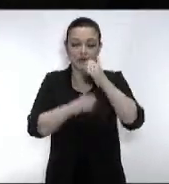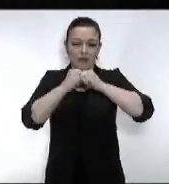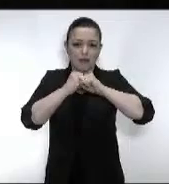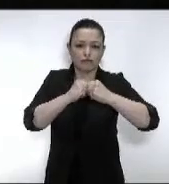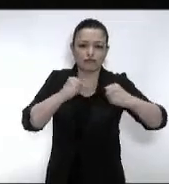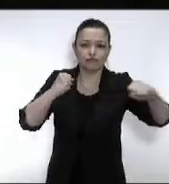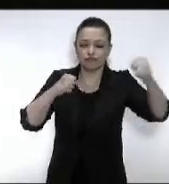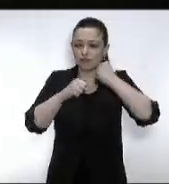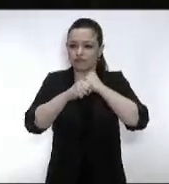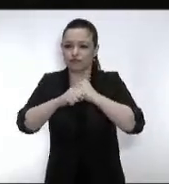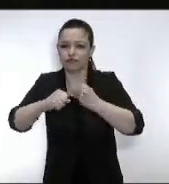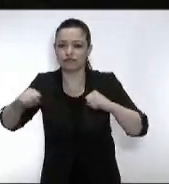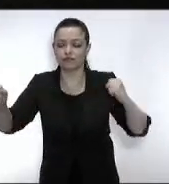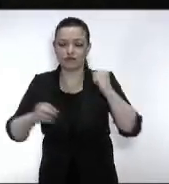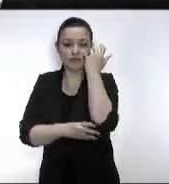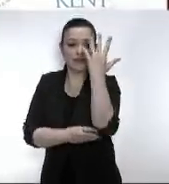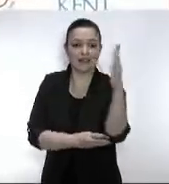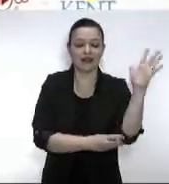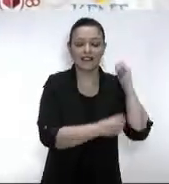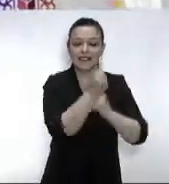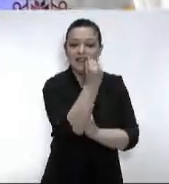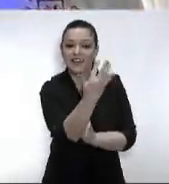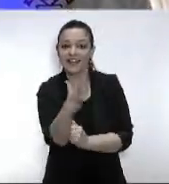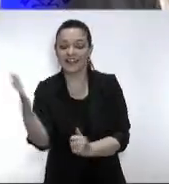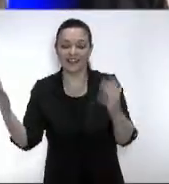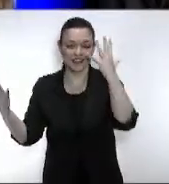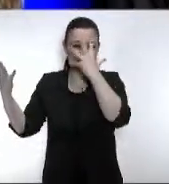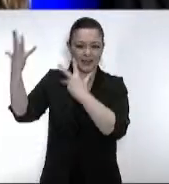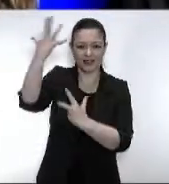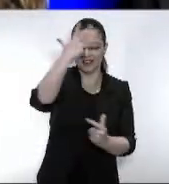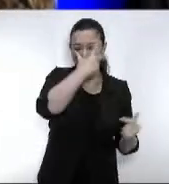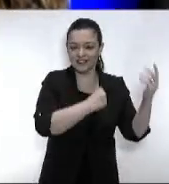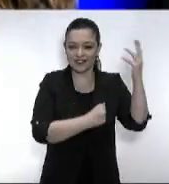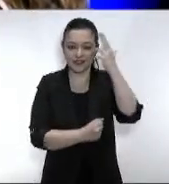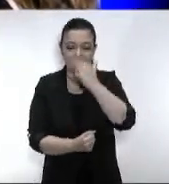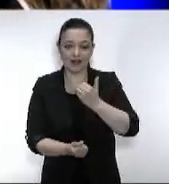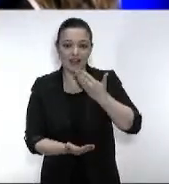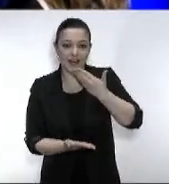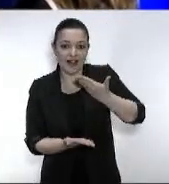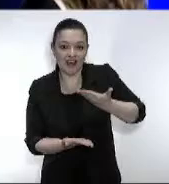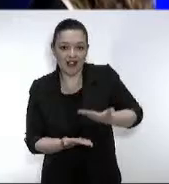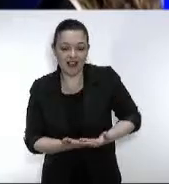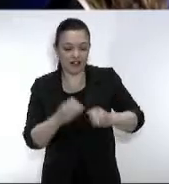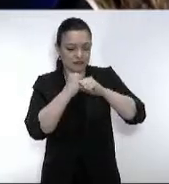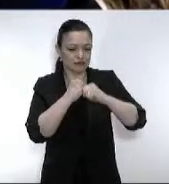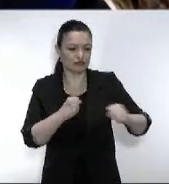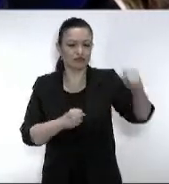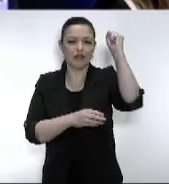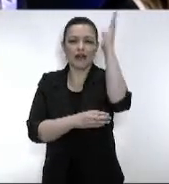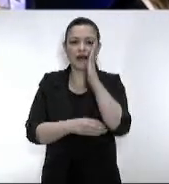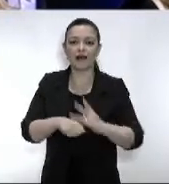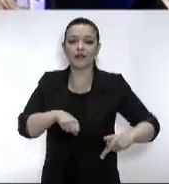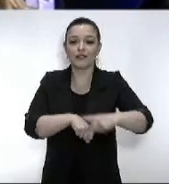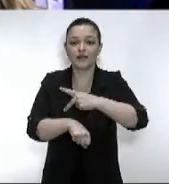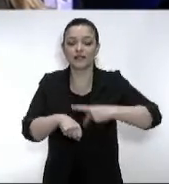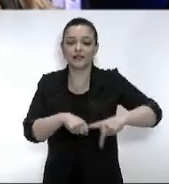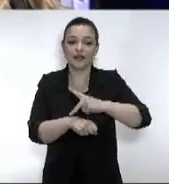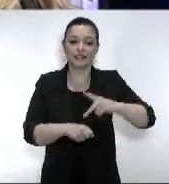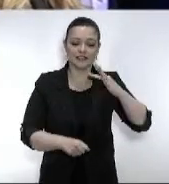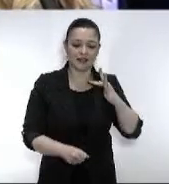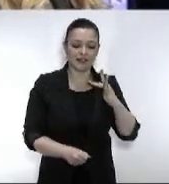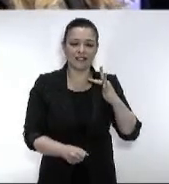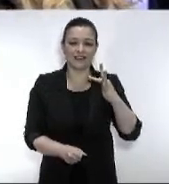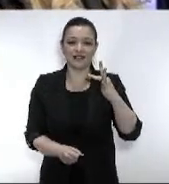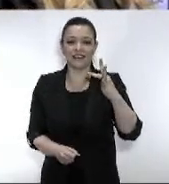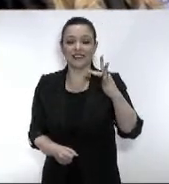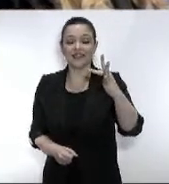gigante pela própria natureza. És bela, és forte, pálido, colosso, e o teu futuro espelha